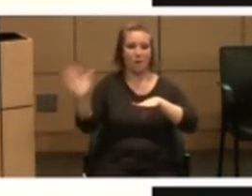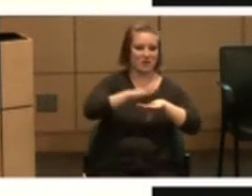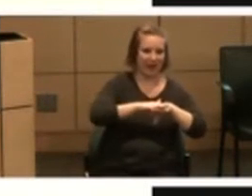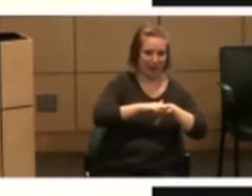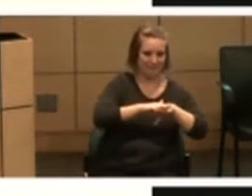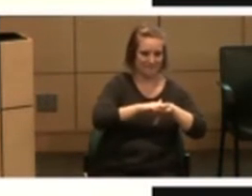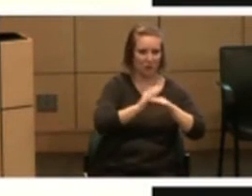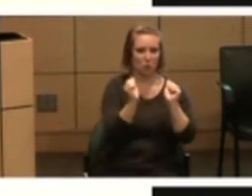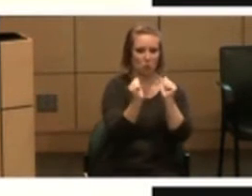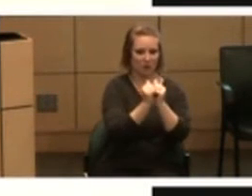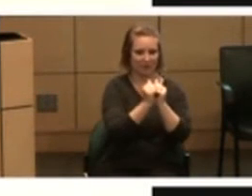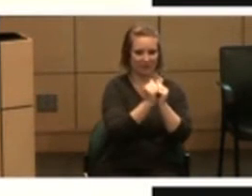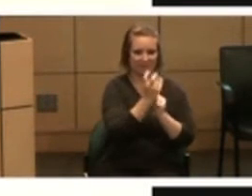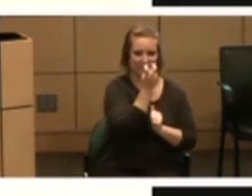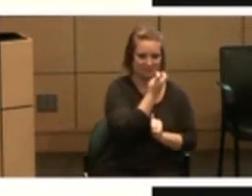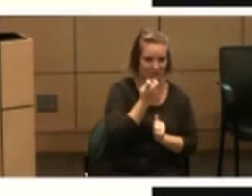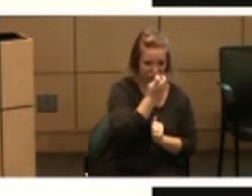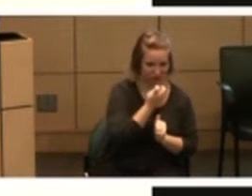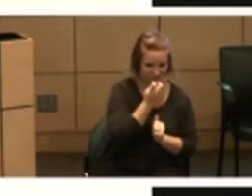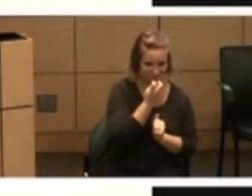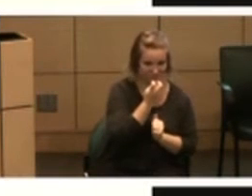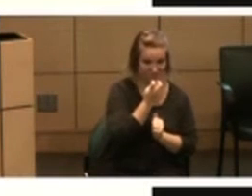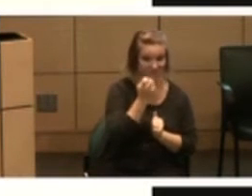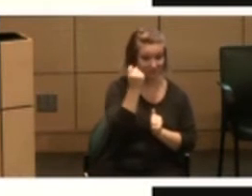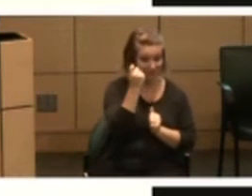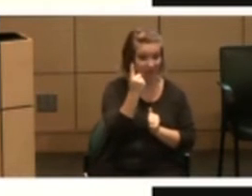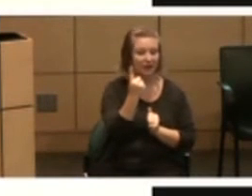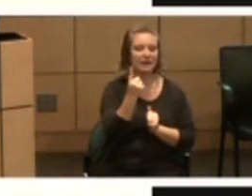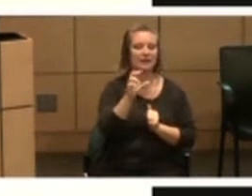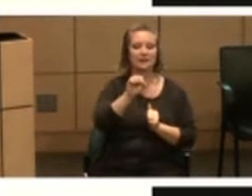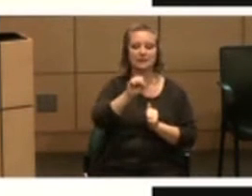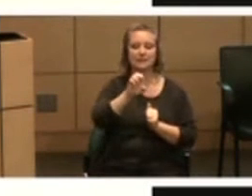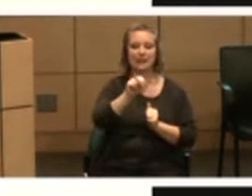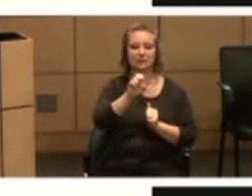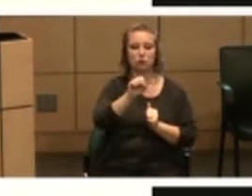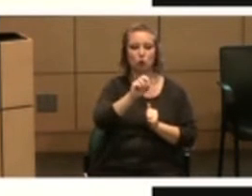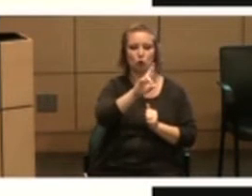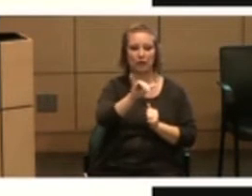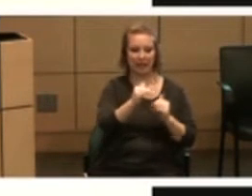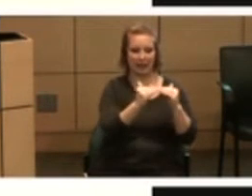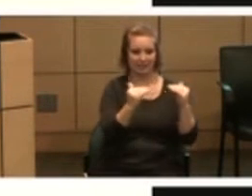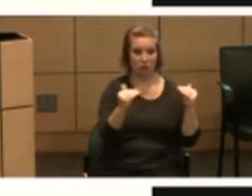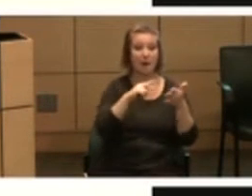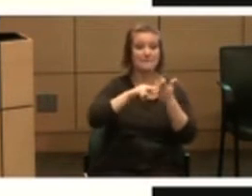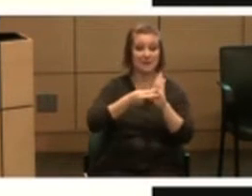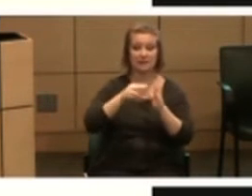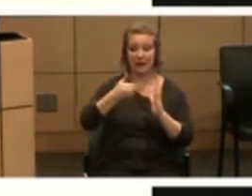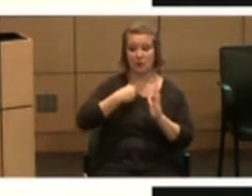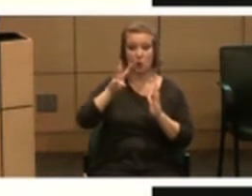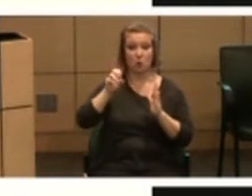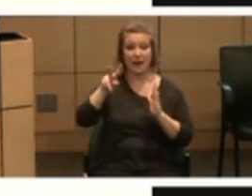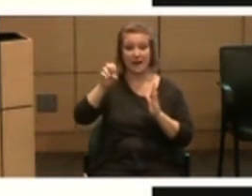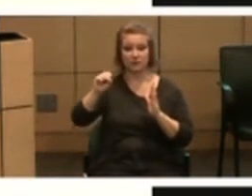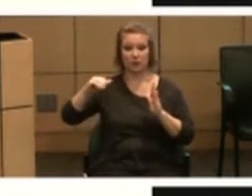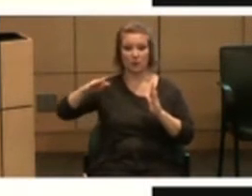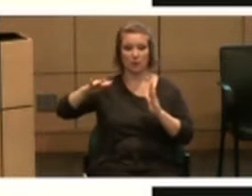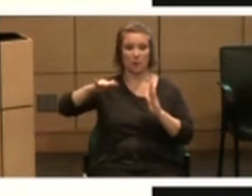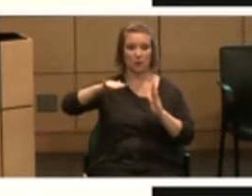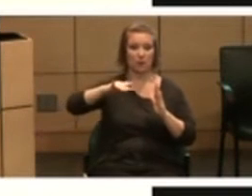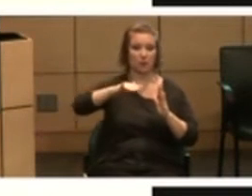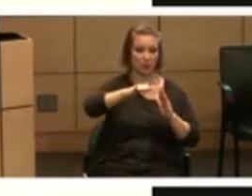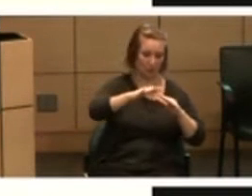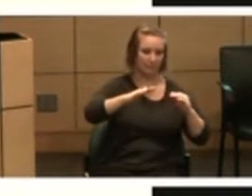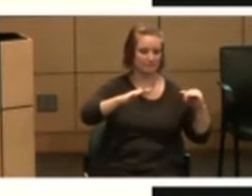the target speech at a sensory level. So for those of you who really care, it produces waves of overlap on the basilar